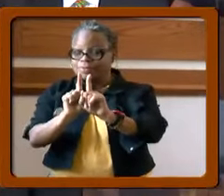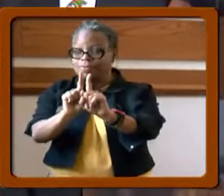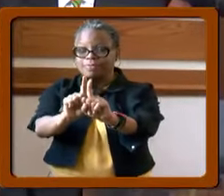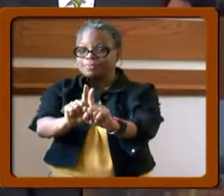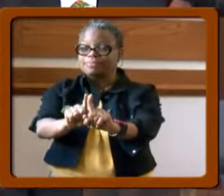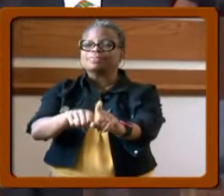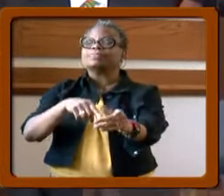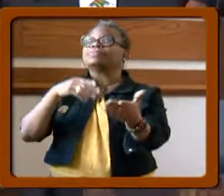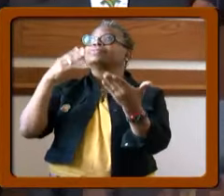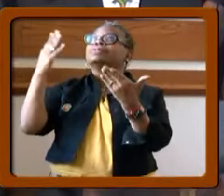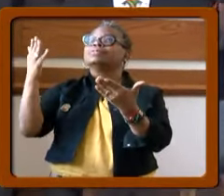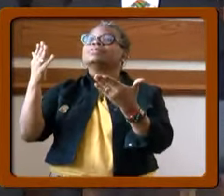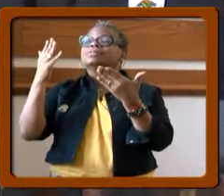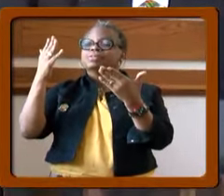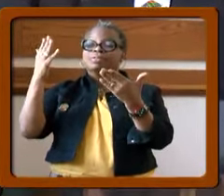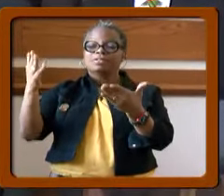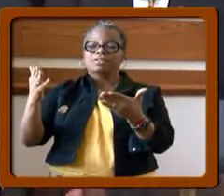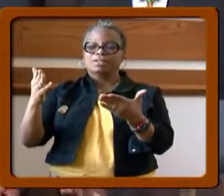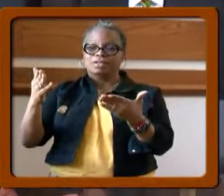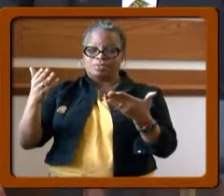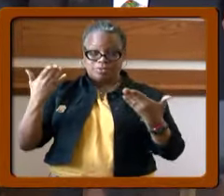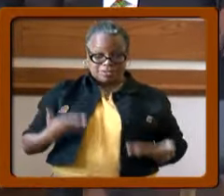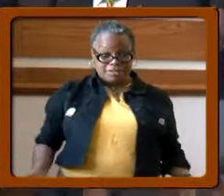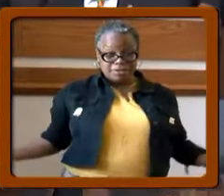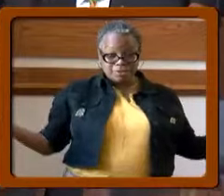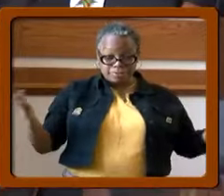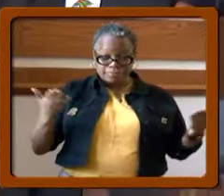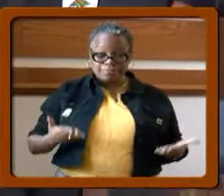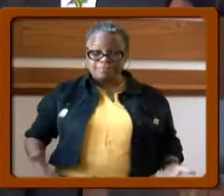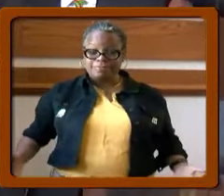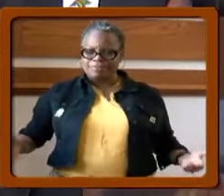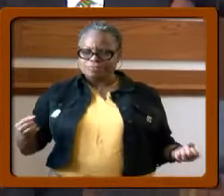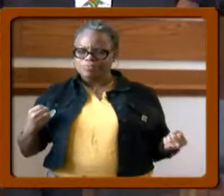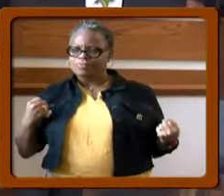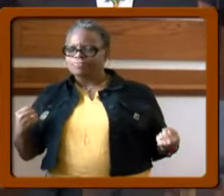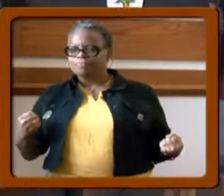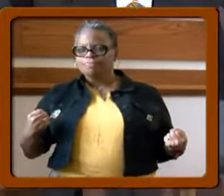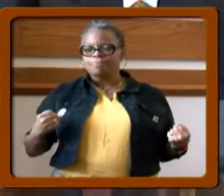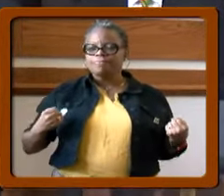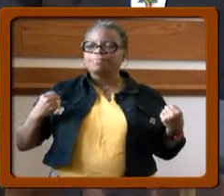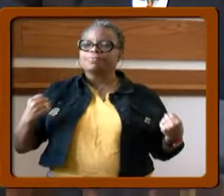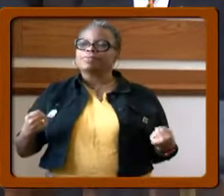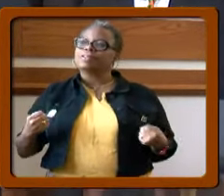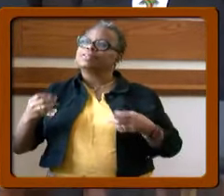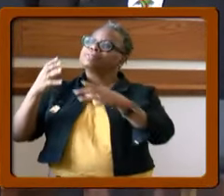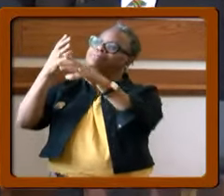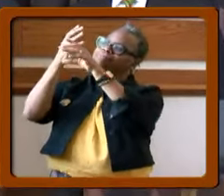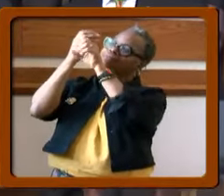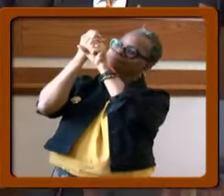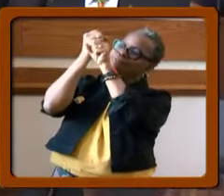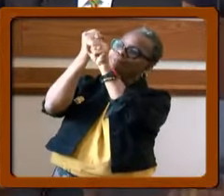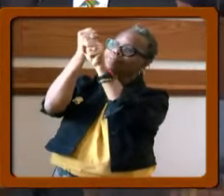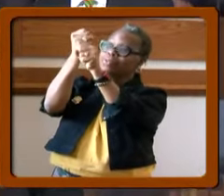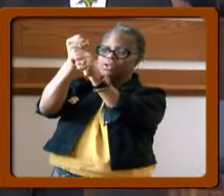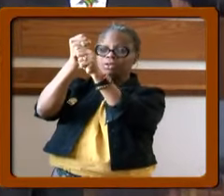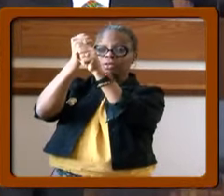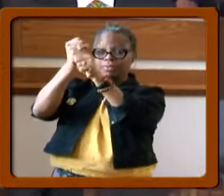way. And we're standing here, yeah, standing here only because